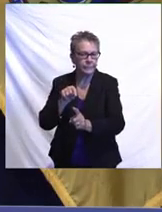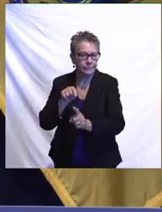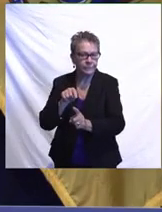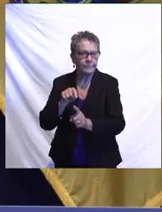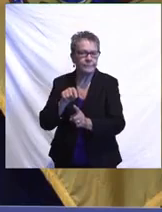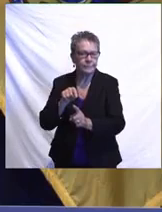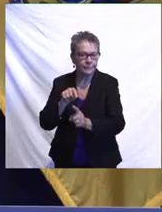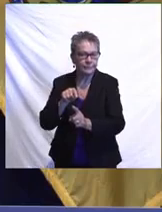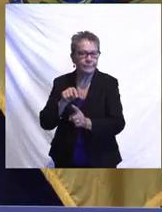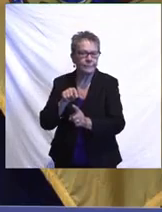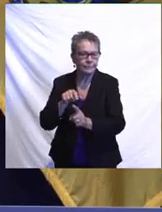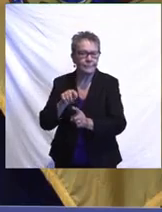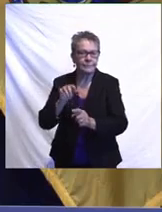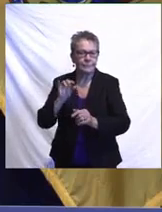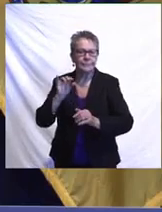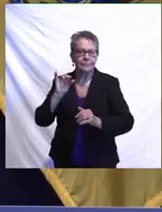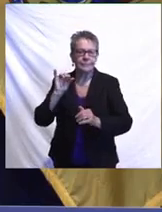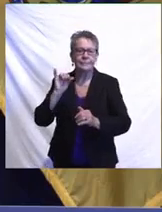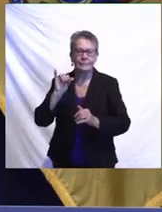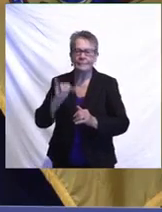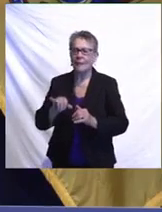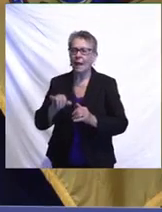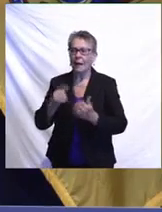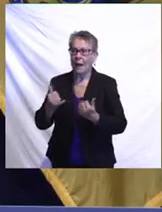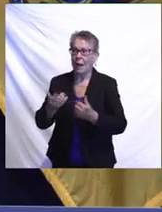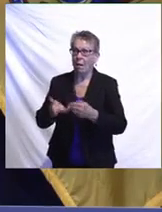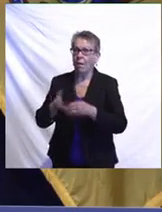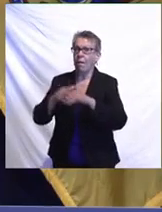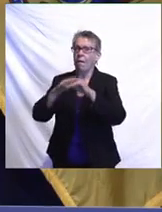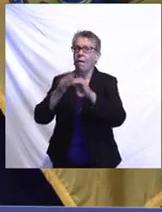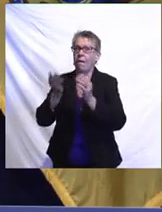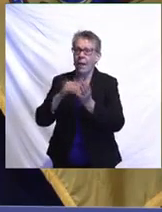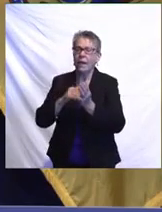rate, it is very similar to states